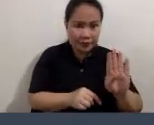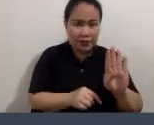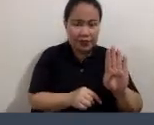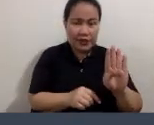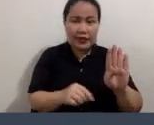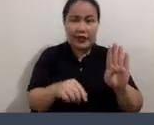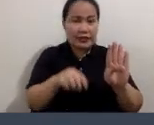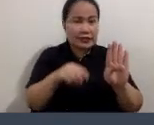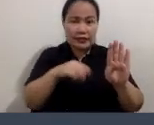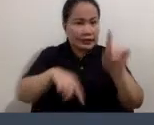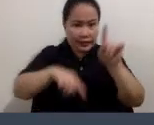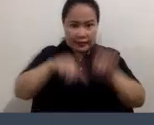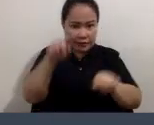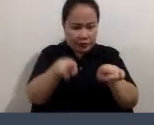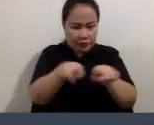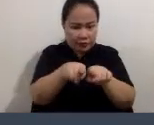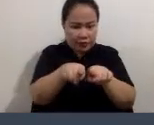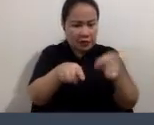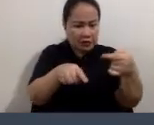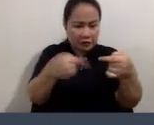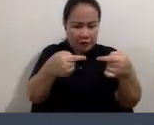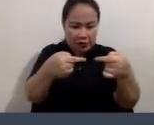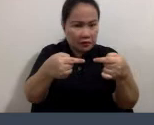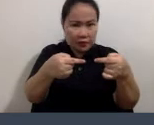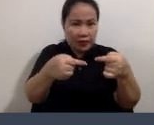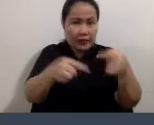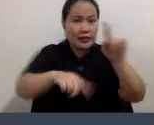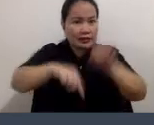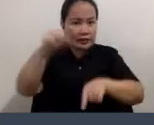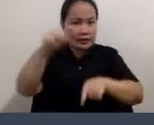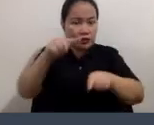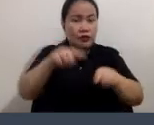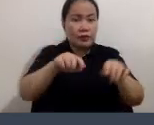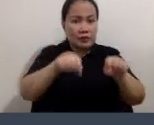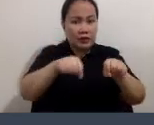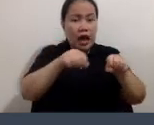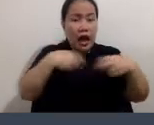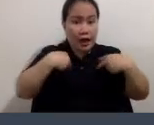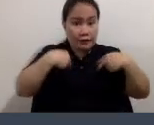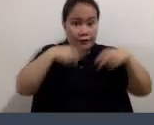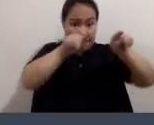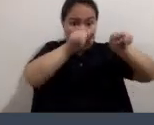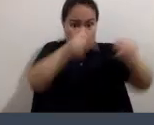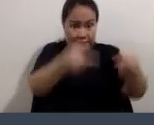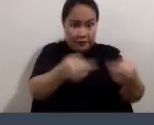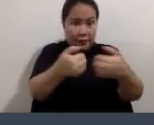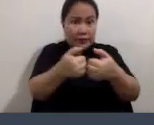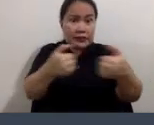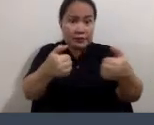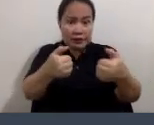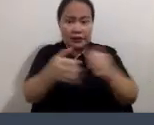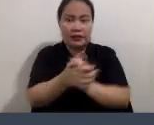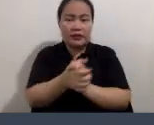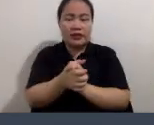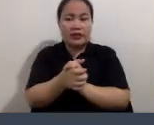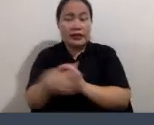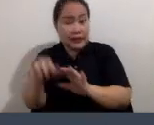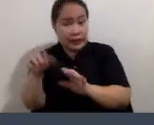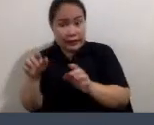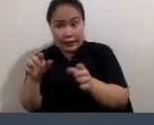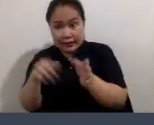sa operation natin. So, again ha, this is positive, this is negative. So, I know, baka yung